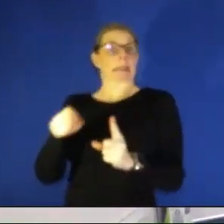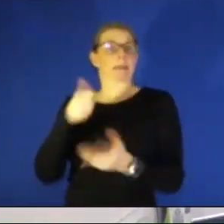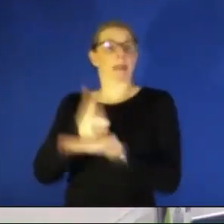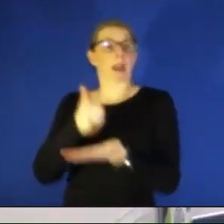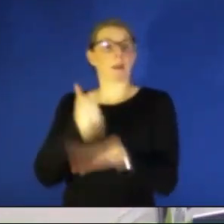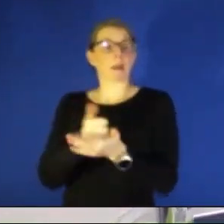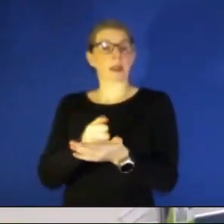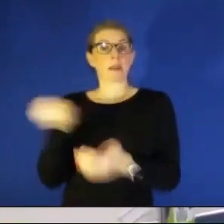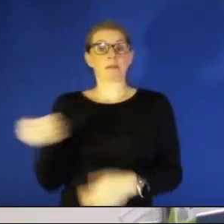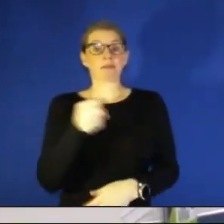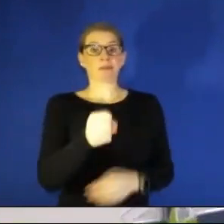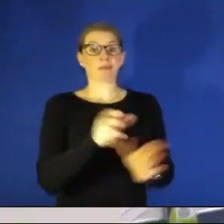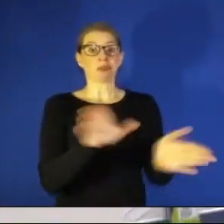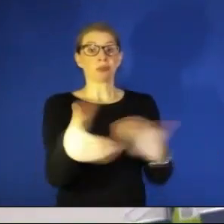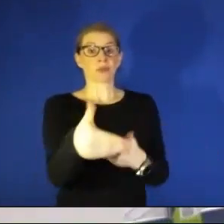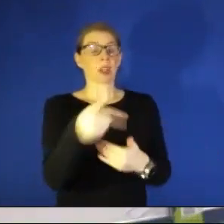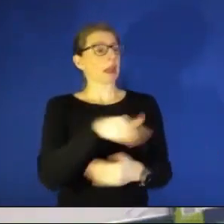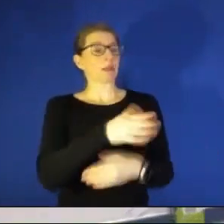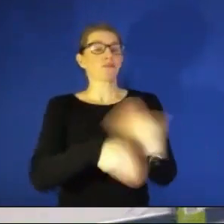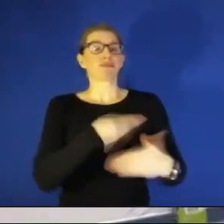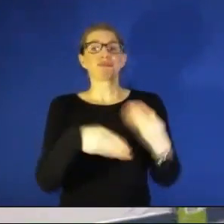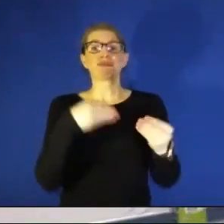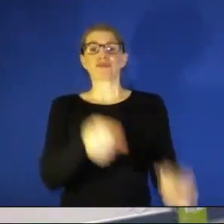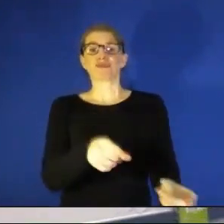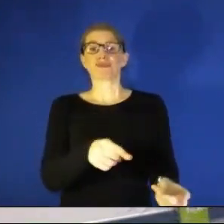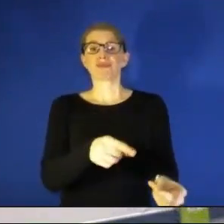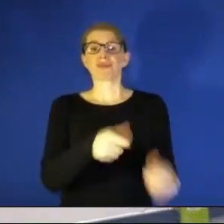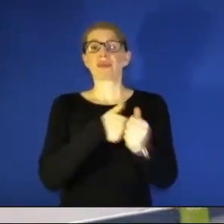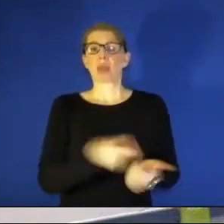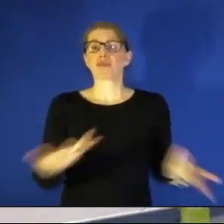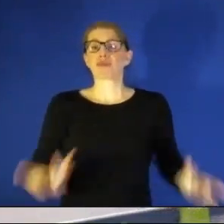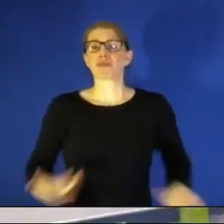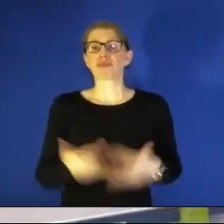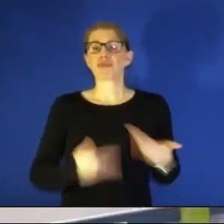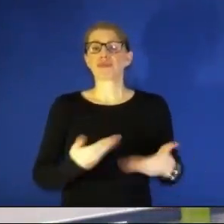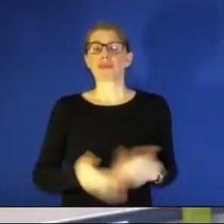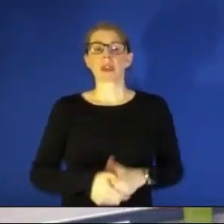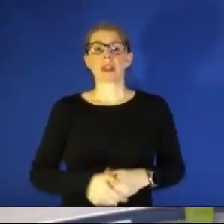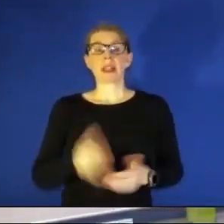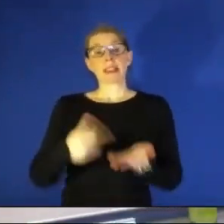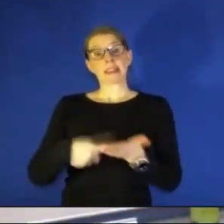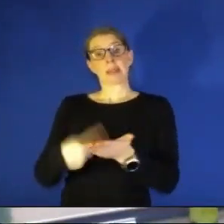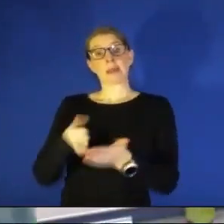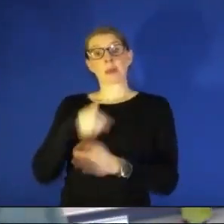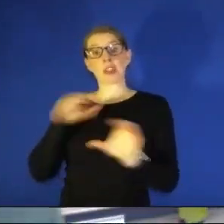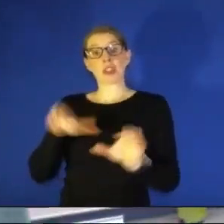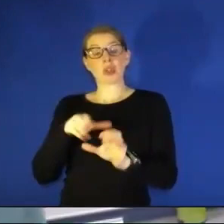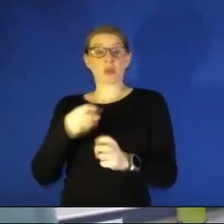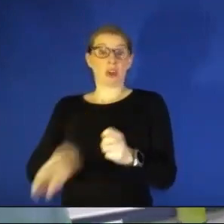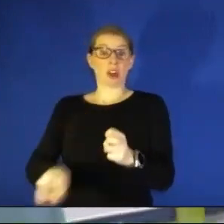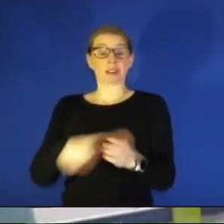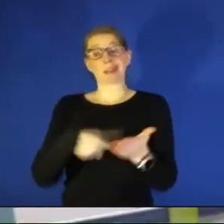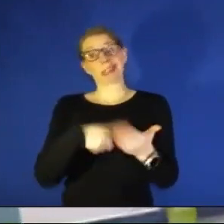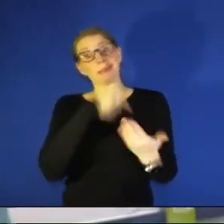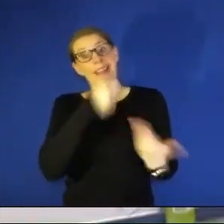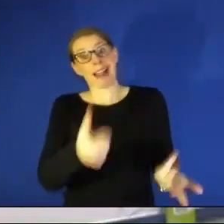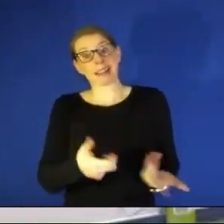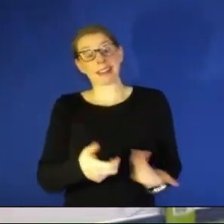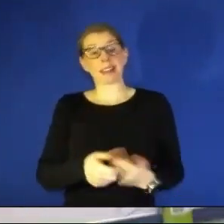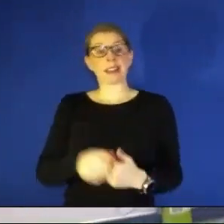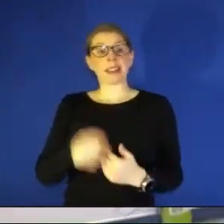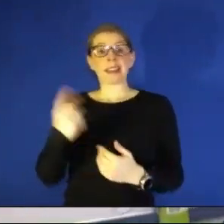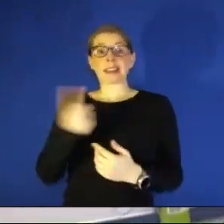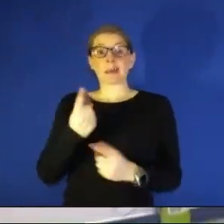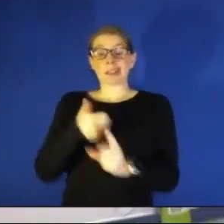they just go with it. Sometimes what we do is hard, sometimes what it's not, and I think just having someone who's willing to be